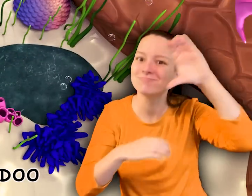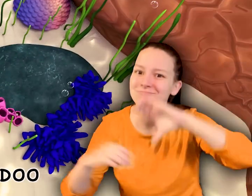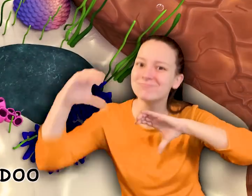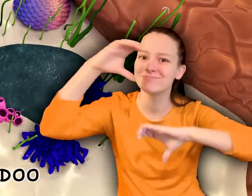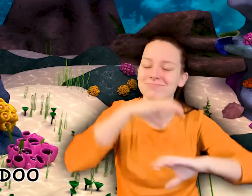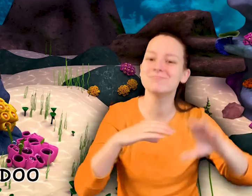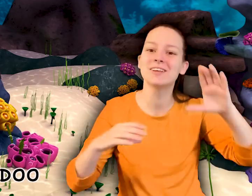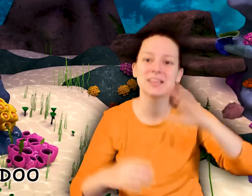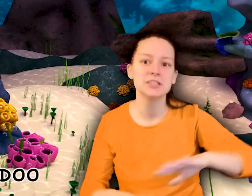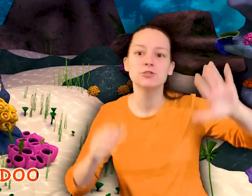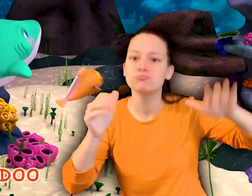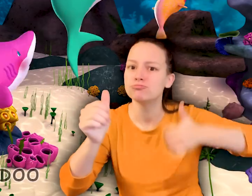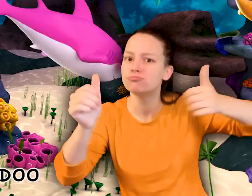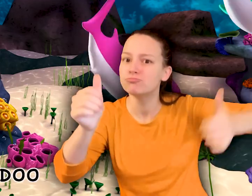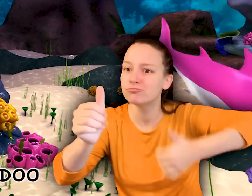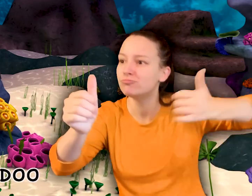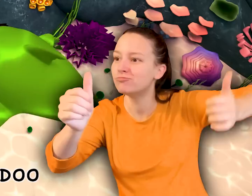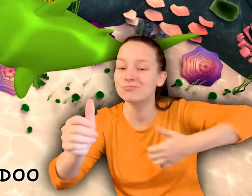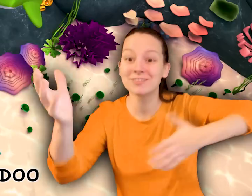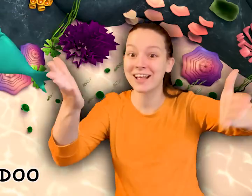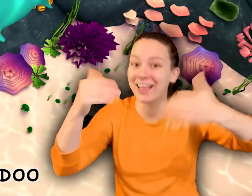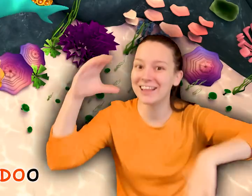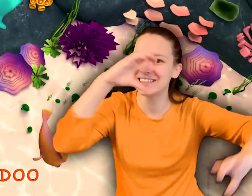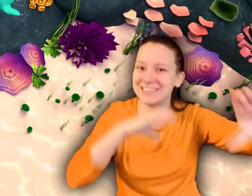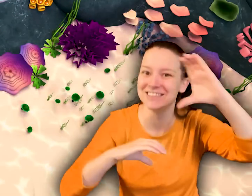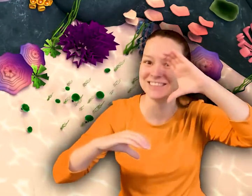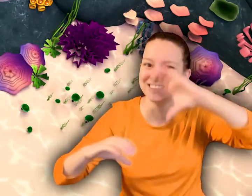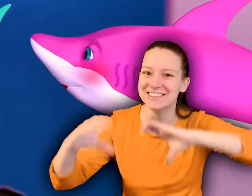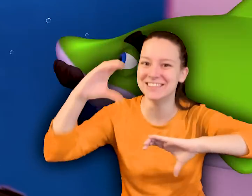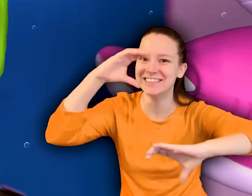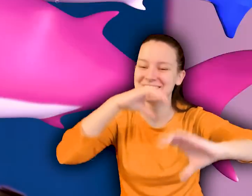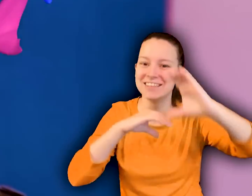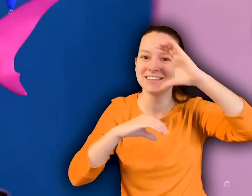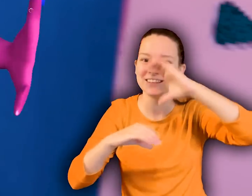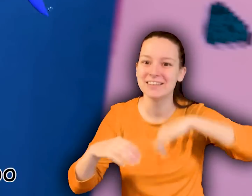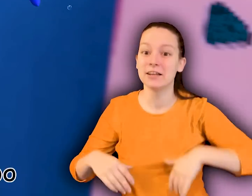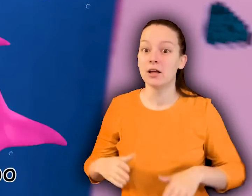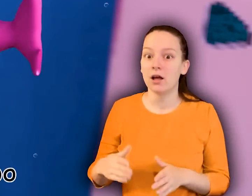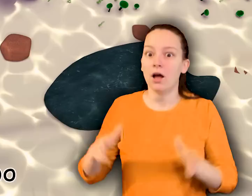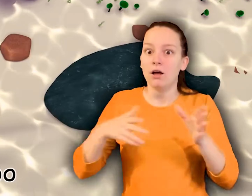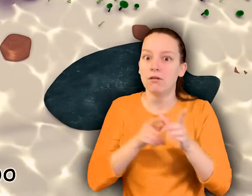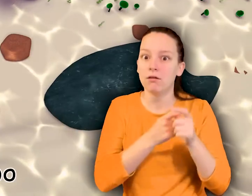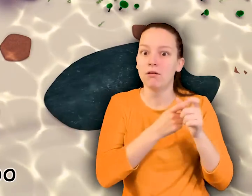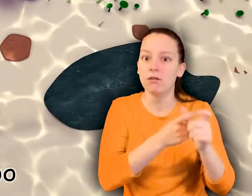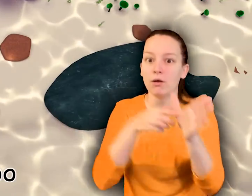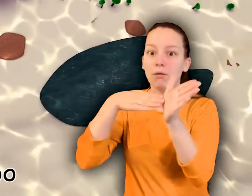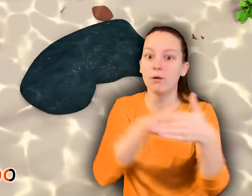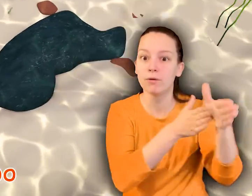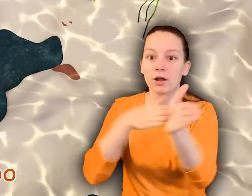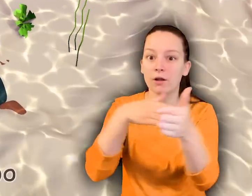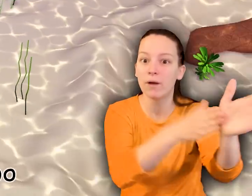Let's Go Hunt do do do do do let's go hunt do do do do do let's go hunt run